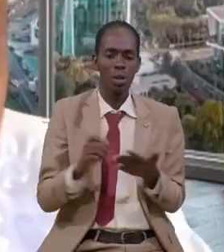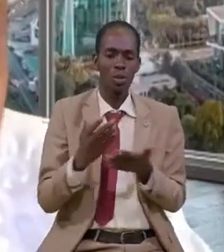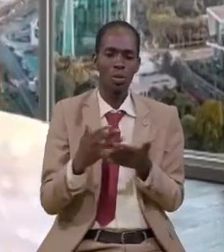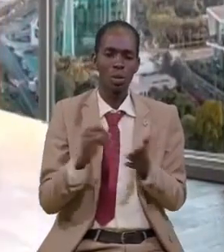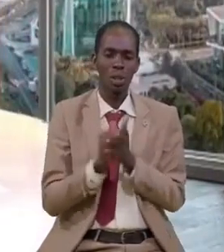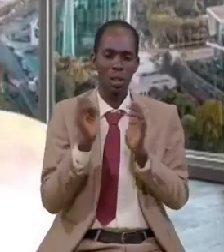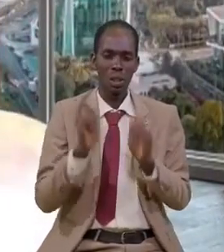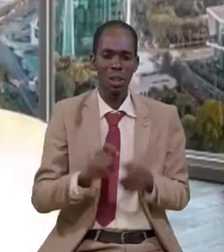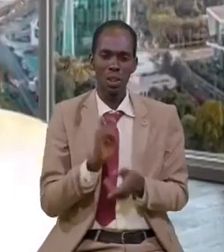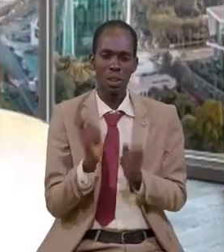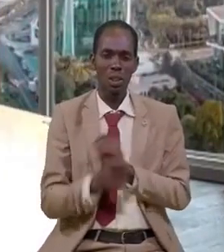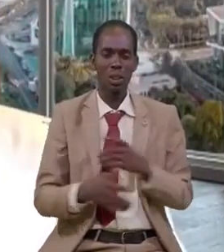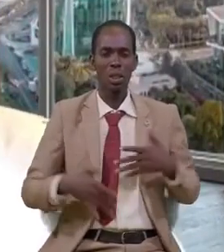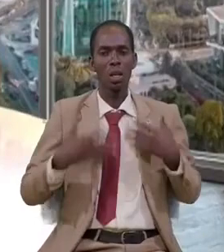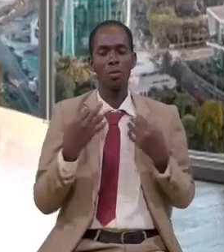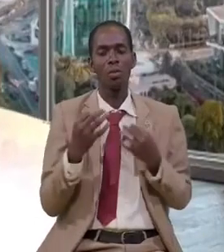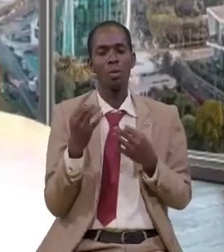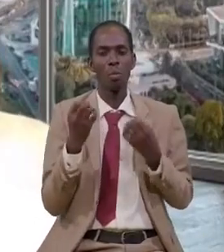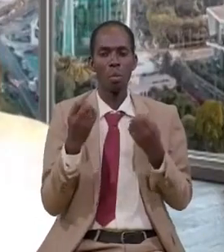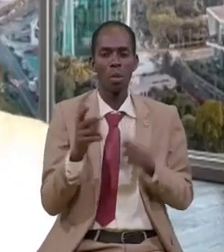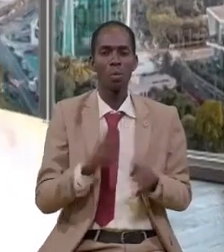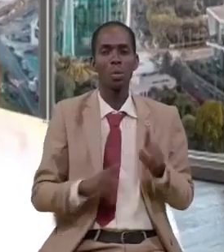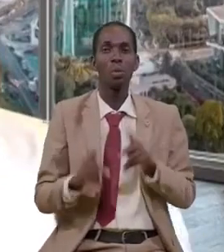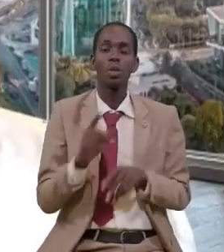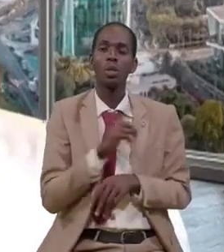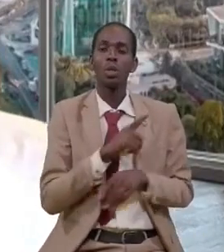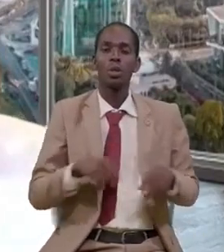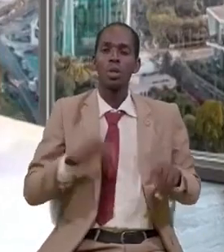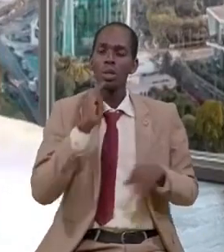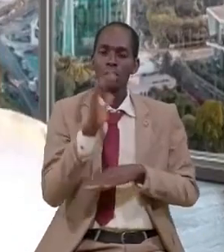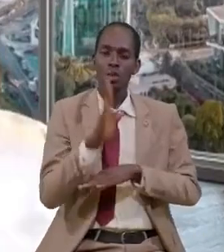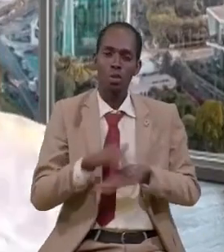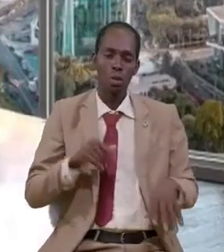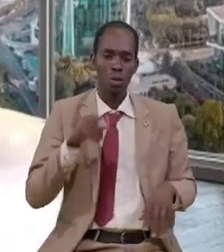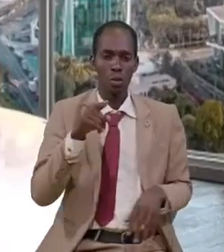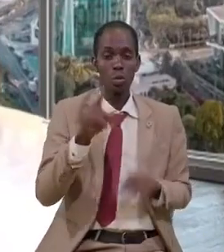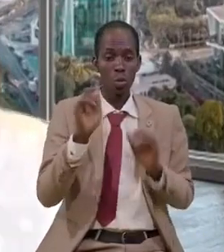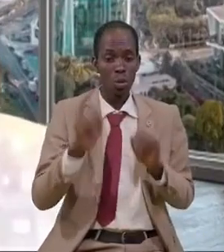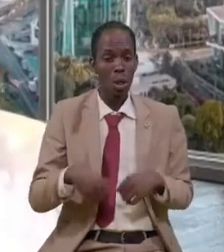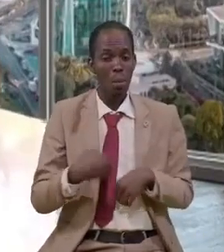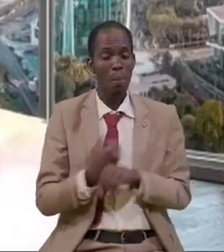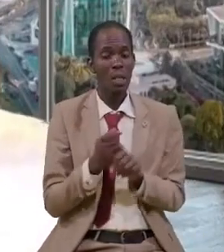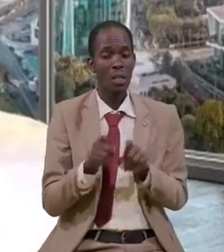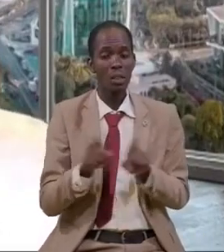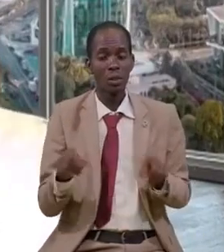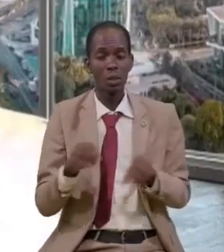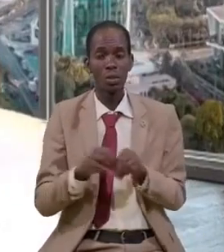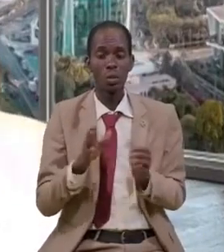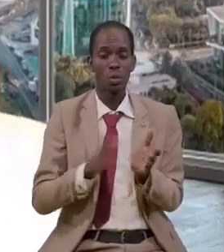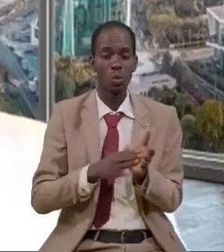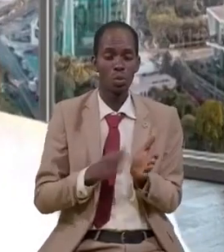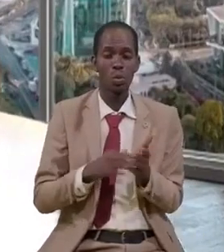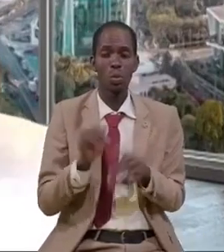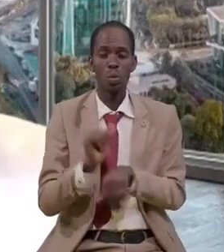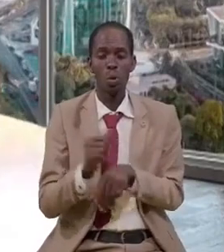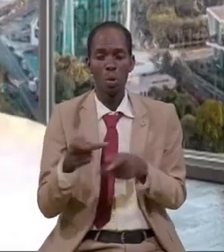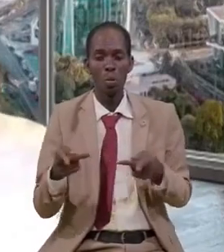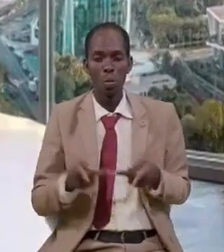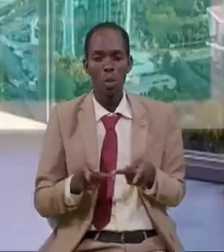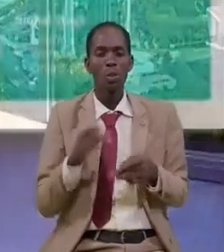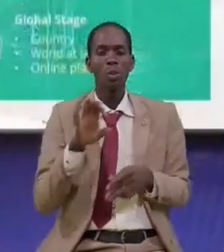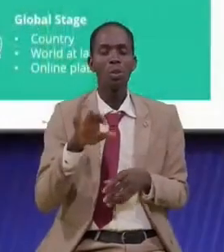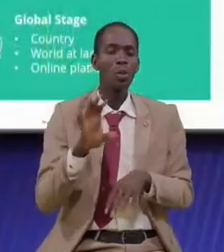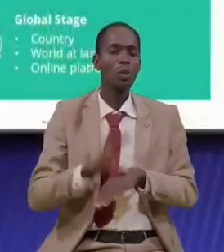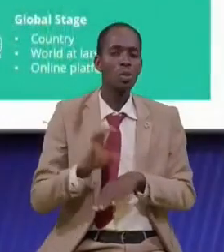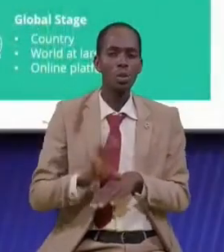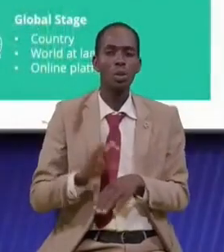Brethren, the Lord is calling us to make a difference. You can make a difference in your school, in your lab, in your profession, in your church, in your